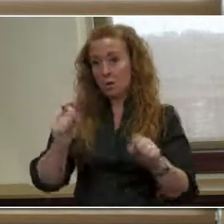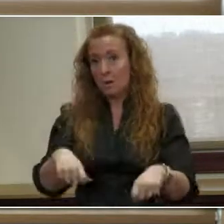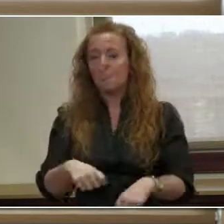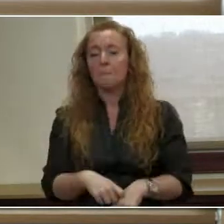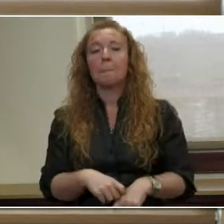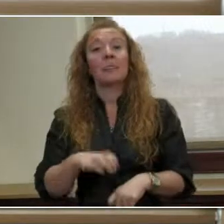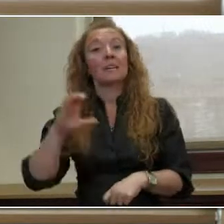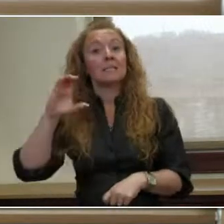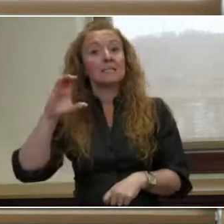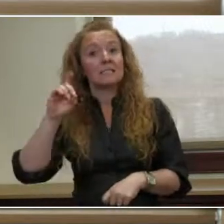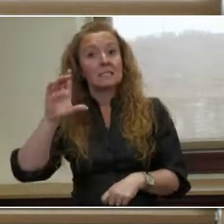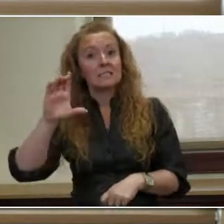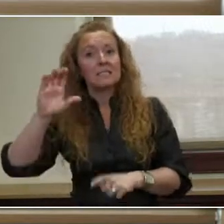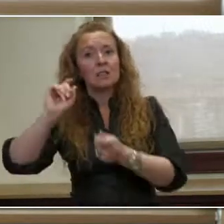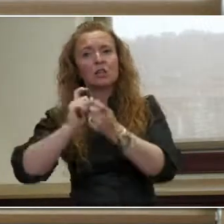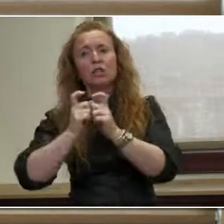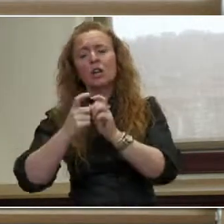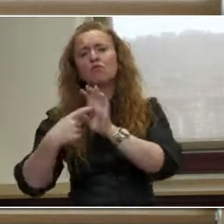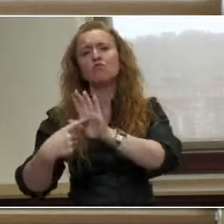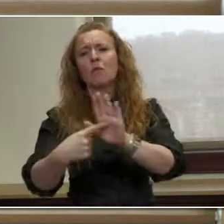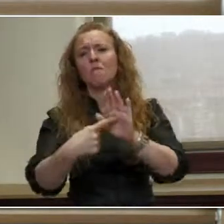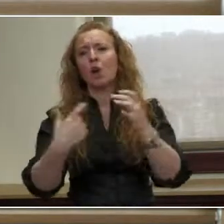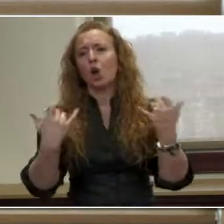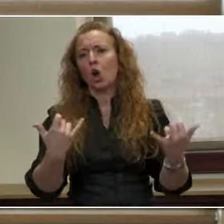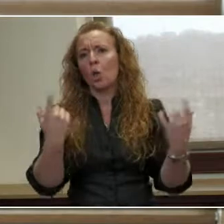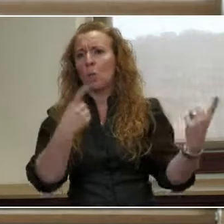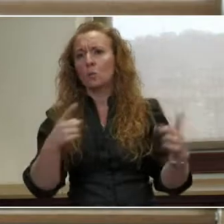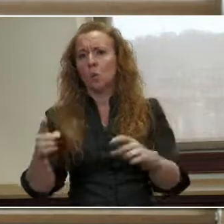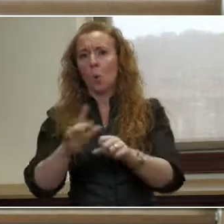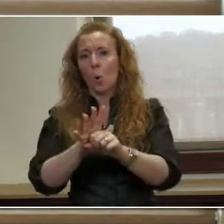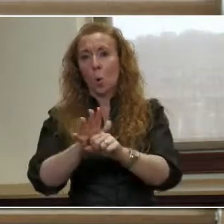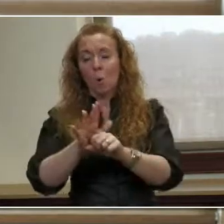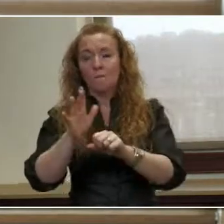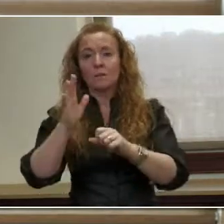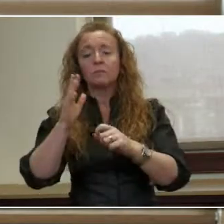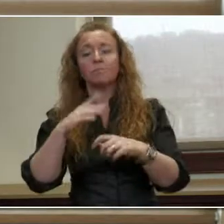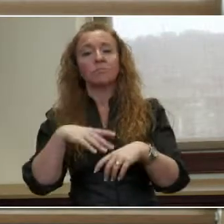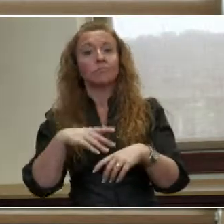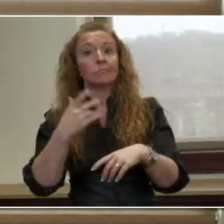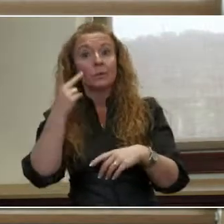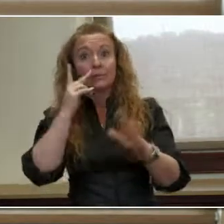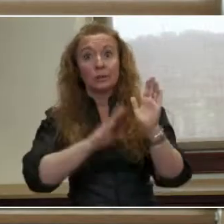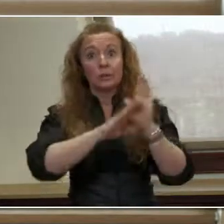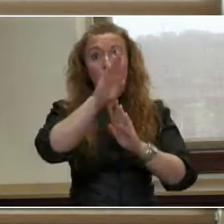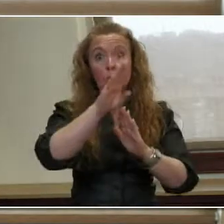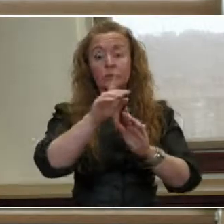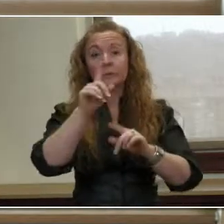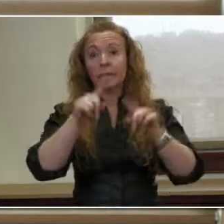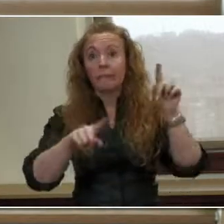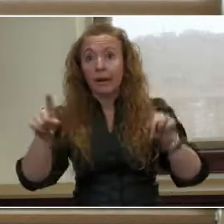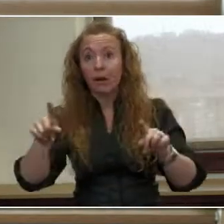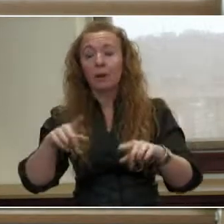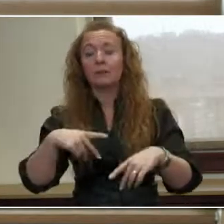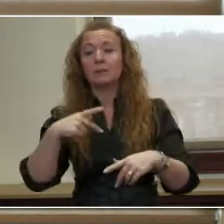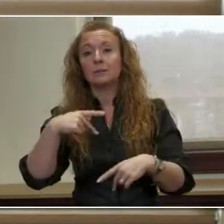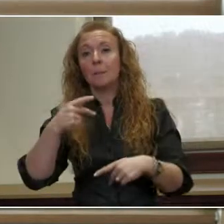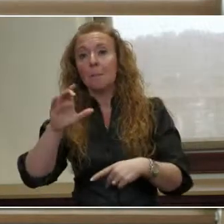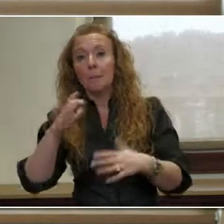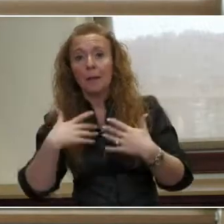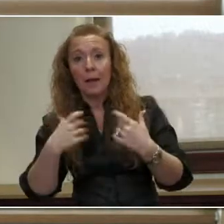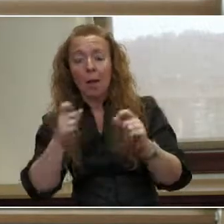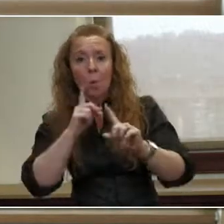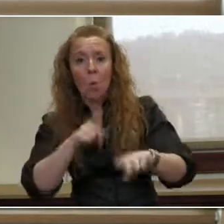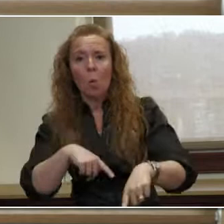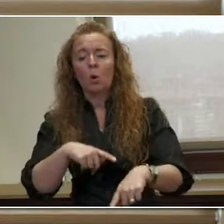reflect the current pandemic phase. We've seen surges, variants, public health orders, the emergence of safe, proven,